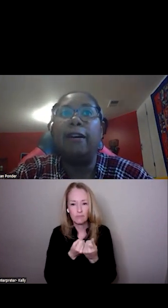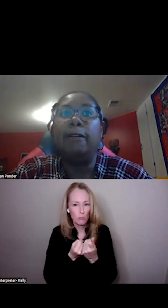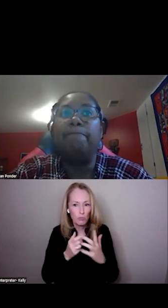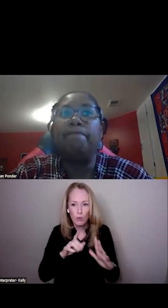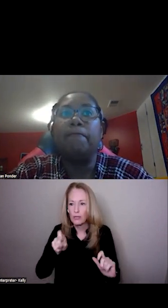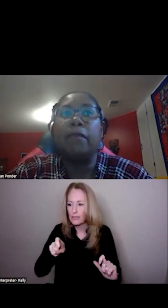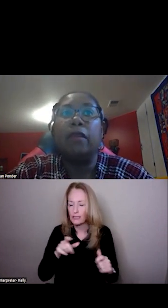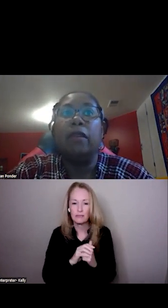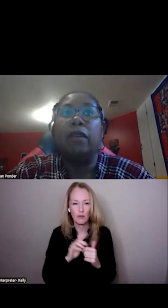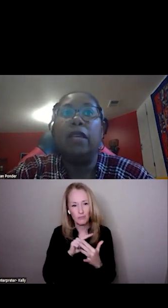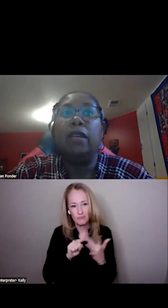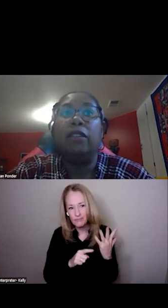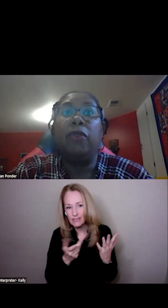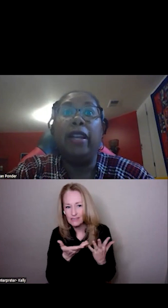and